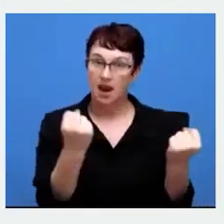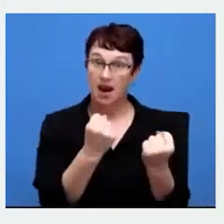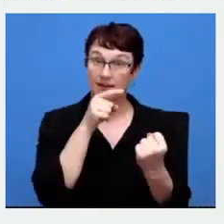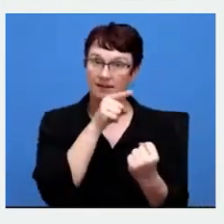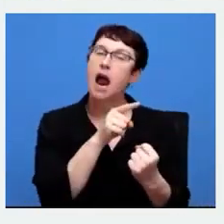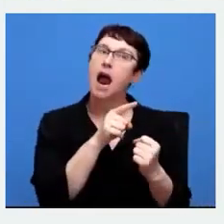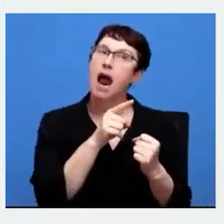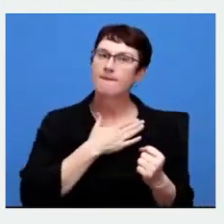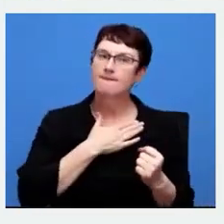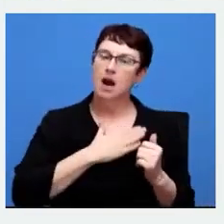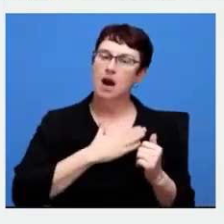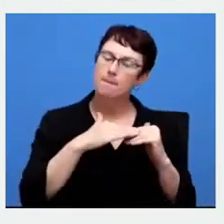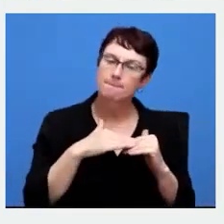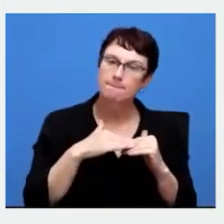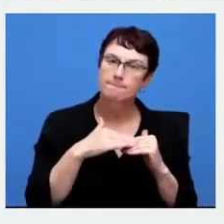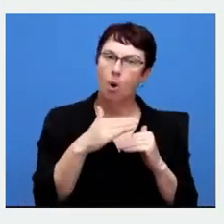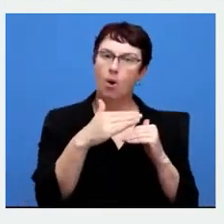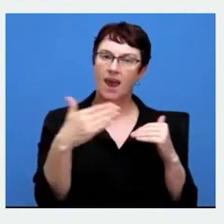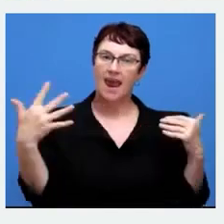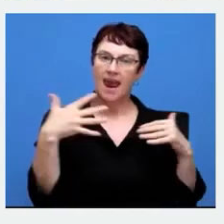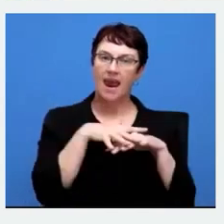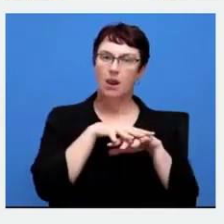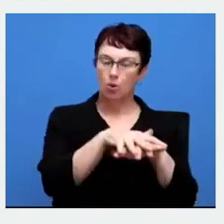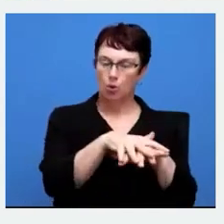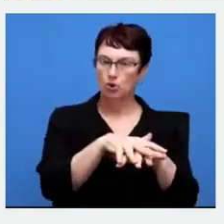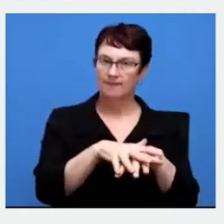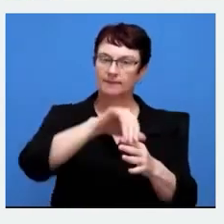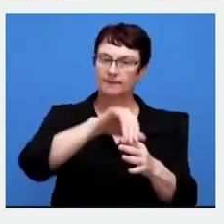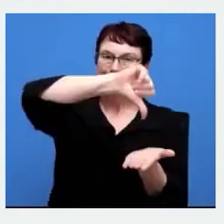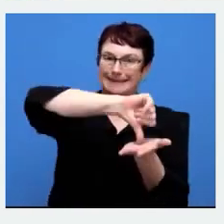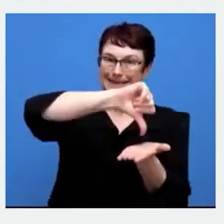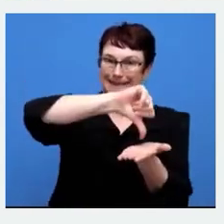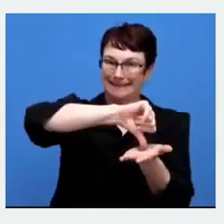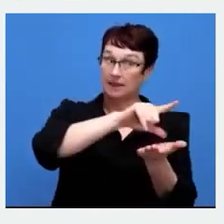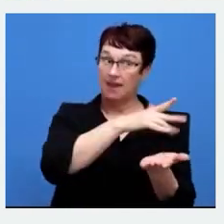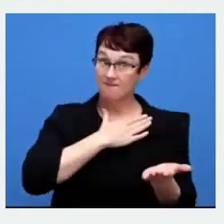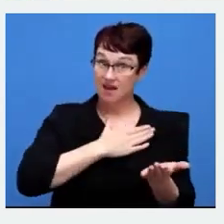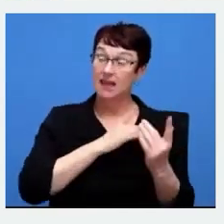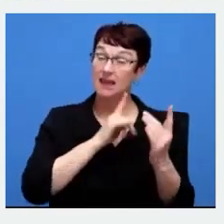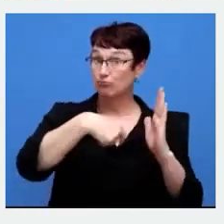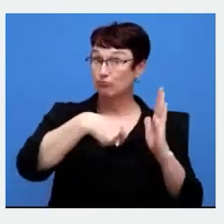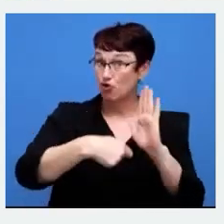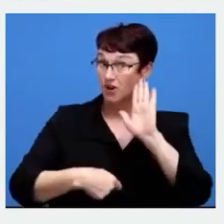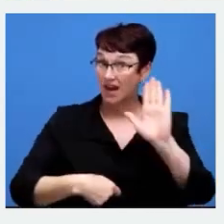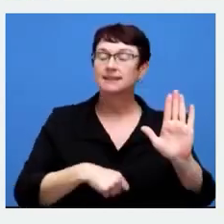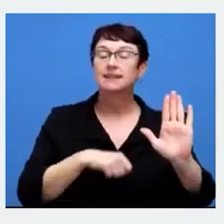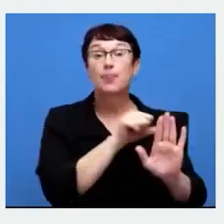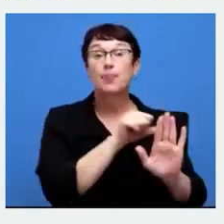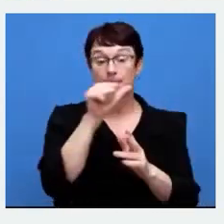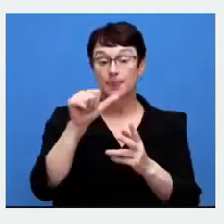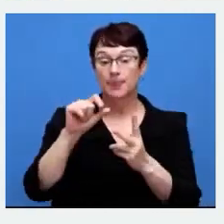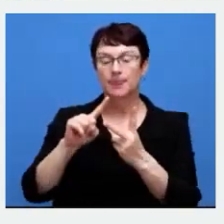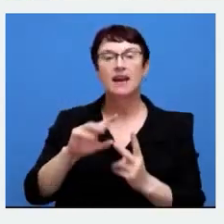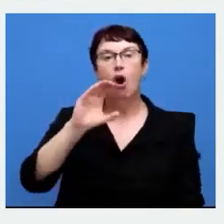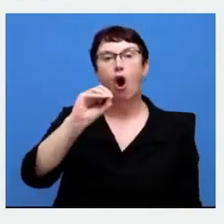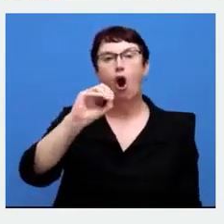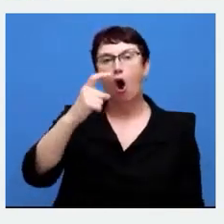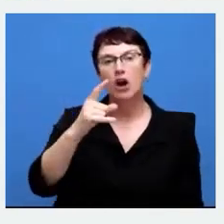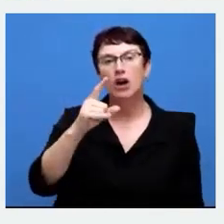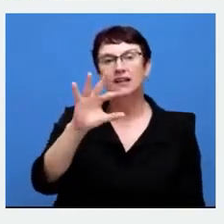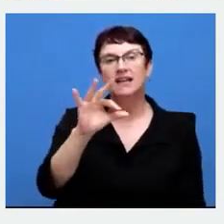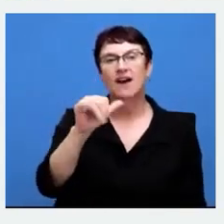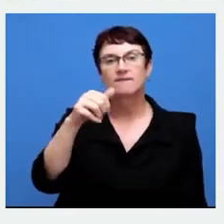minutes to ask your questions, and after that, I will hand over to Oxfam Belgium, who will introduce you